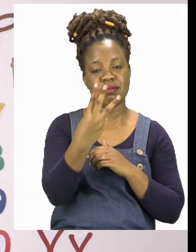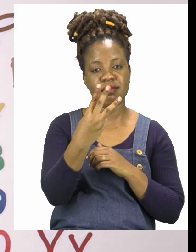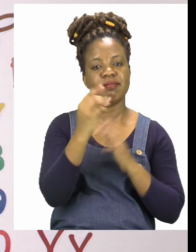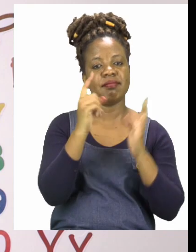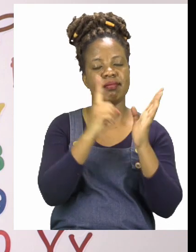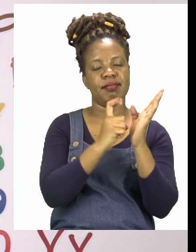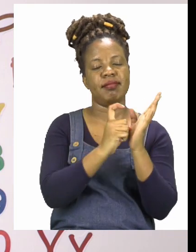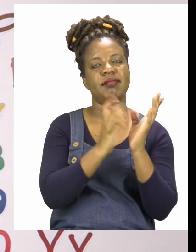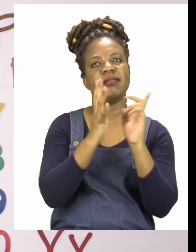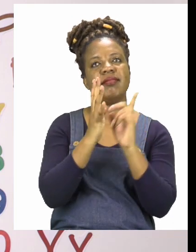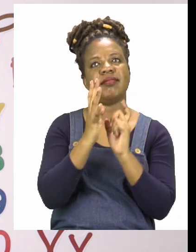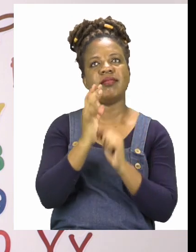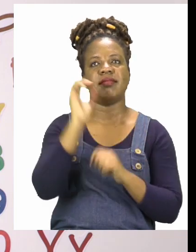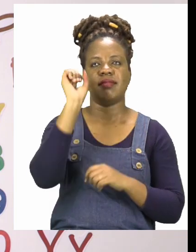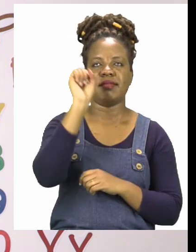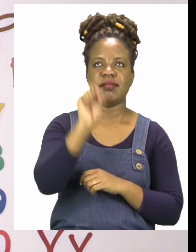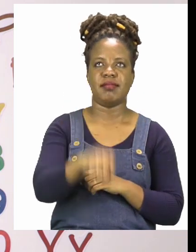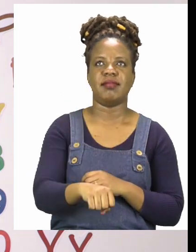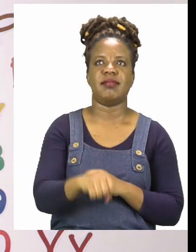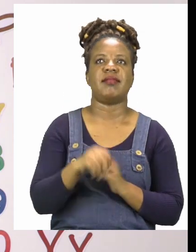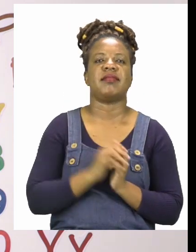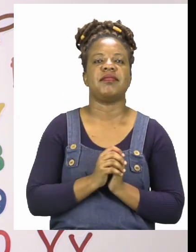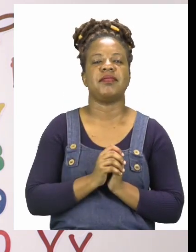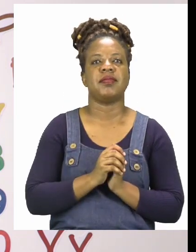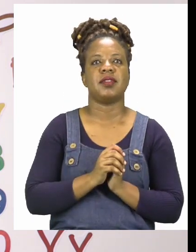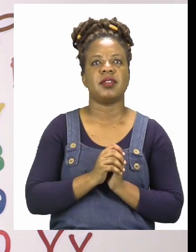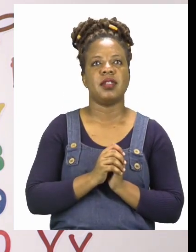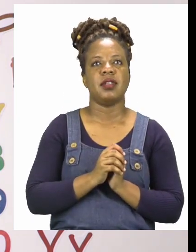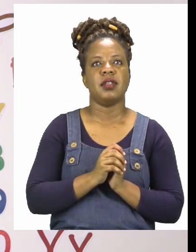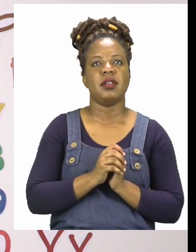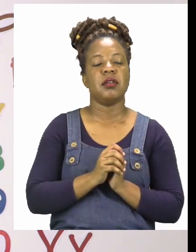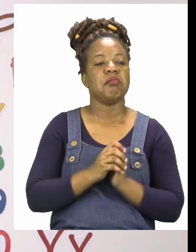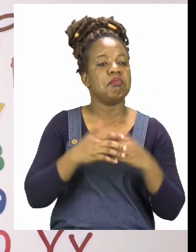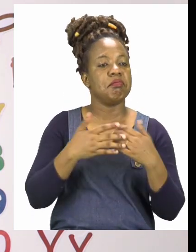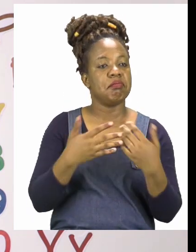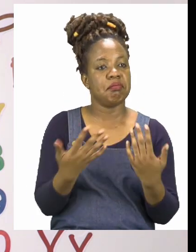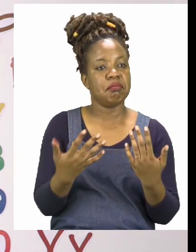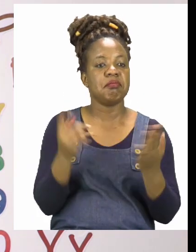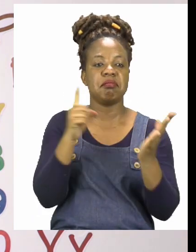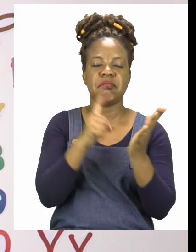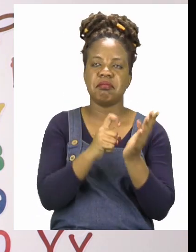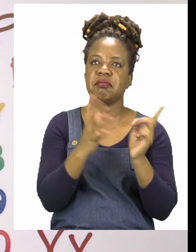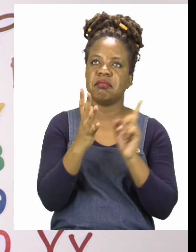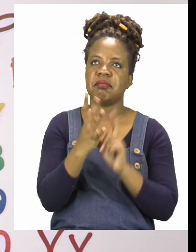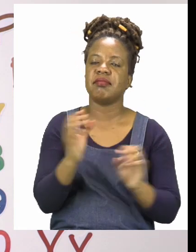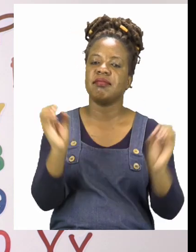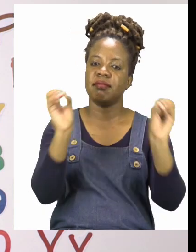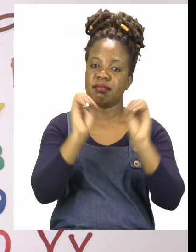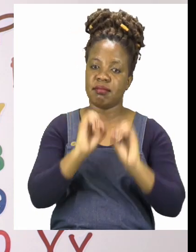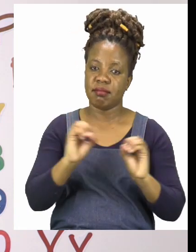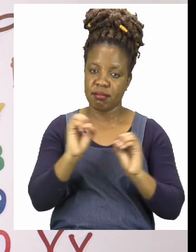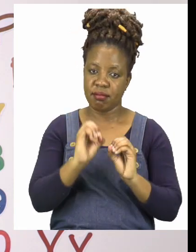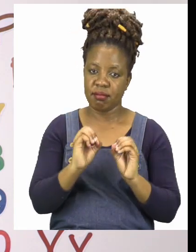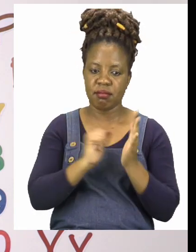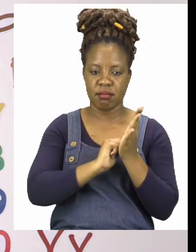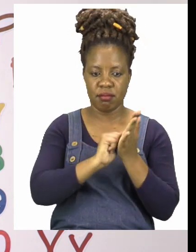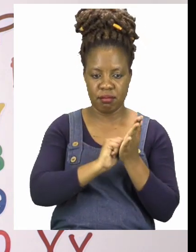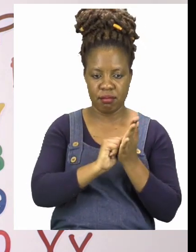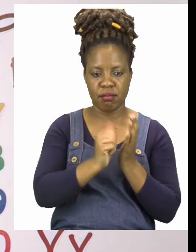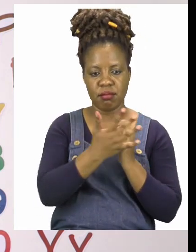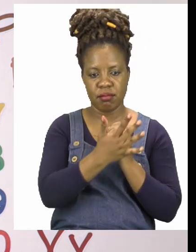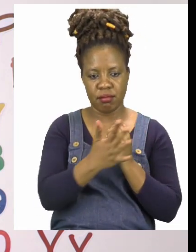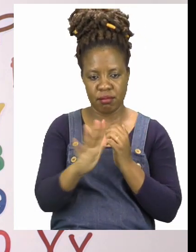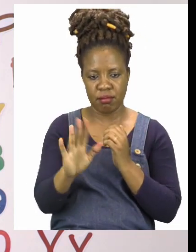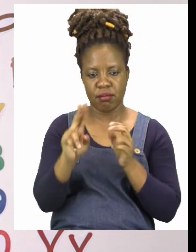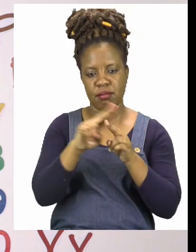sanitize. Remember, if you do not have sanitizer, you can always use soap and water. Just make